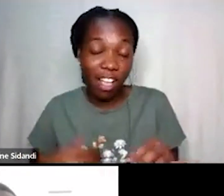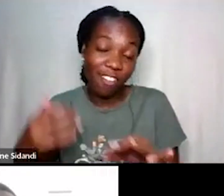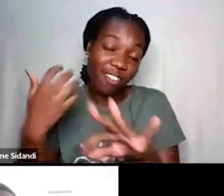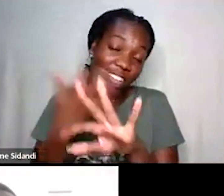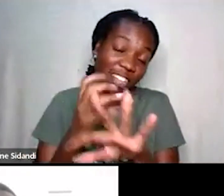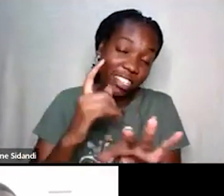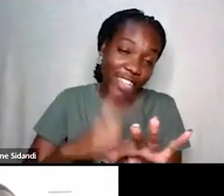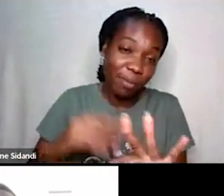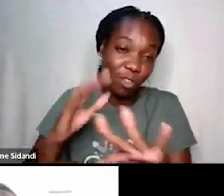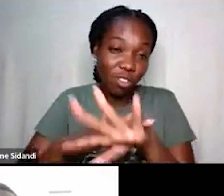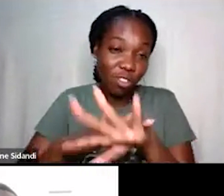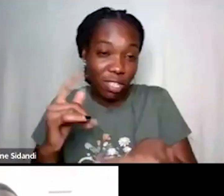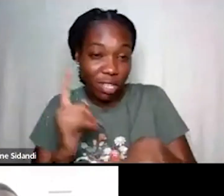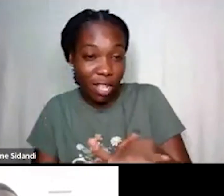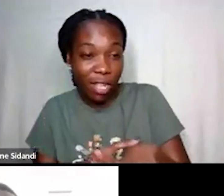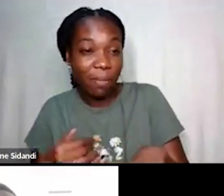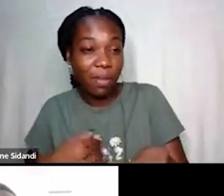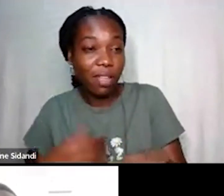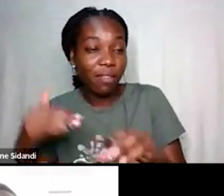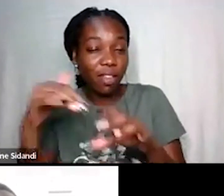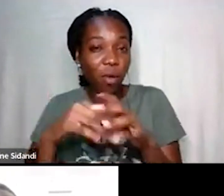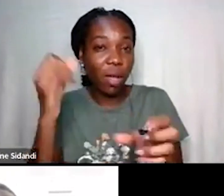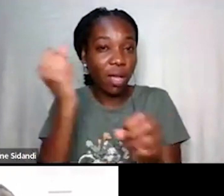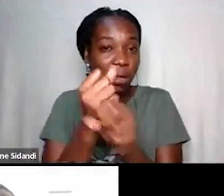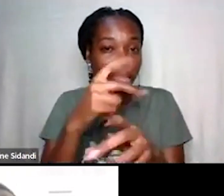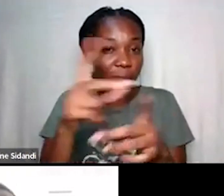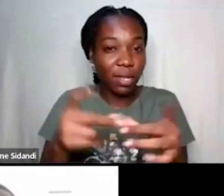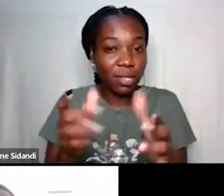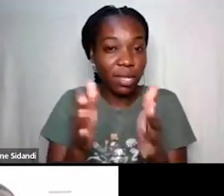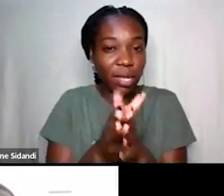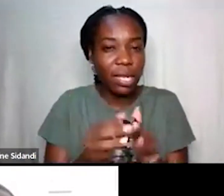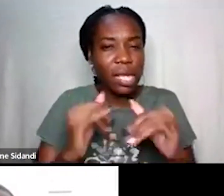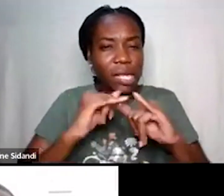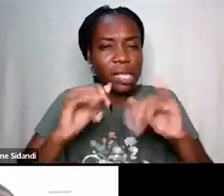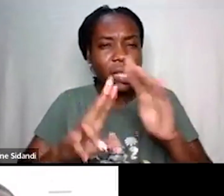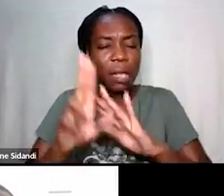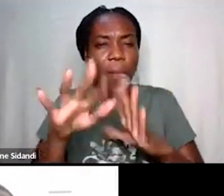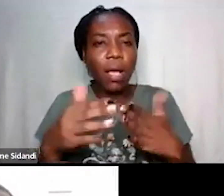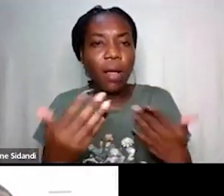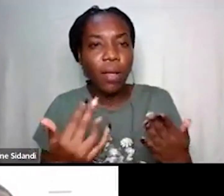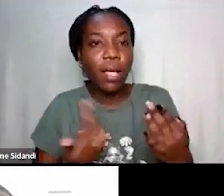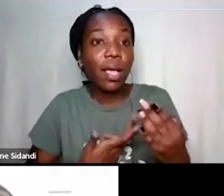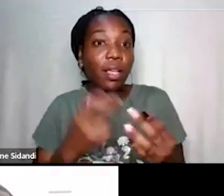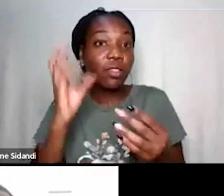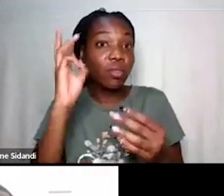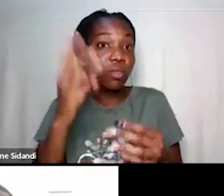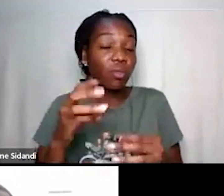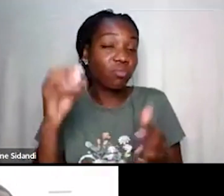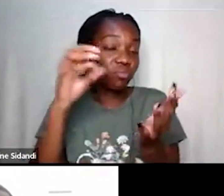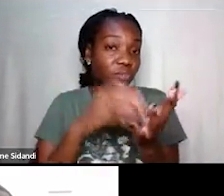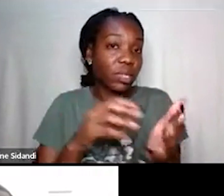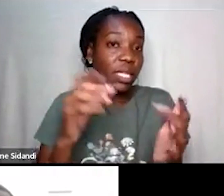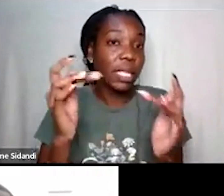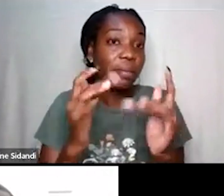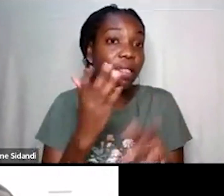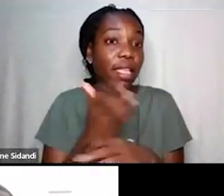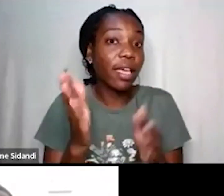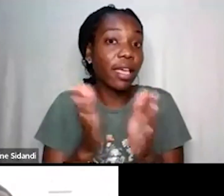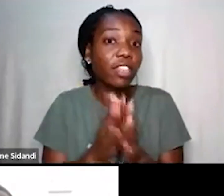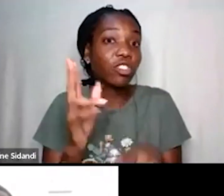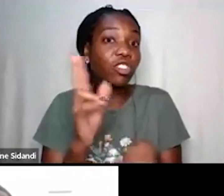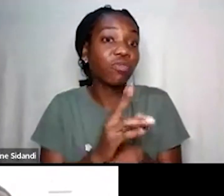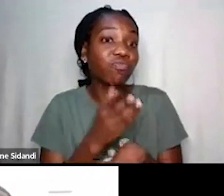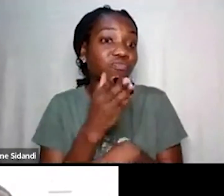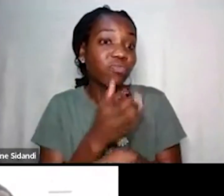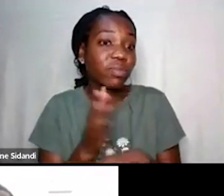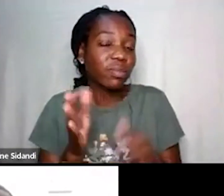workplace, and how he's been able to clean up. If you put your emails there, we're going to lose them. Please send us emails so that we can get your